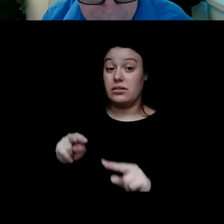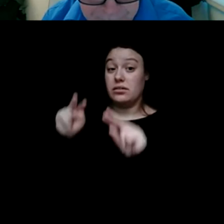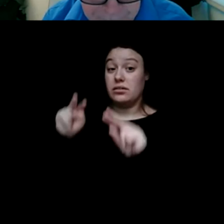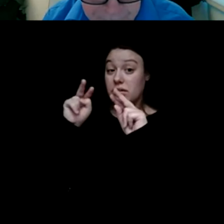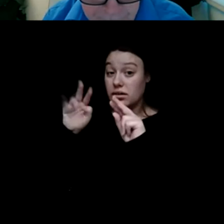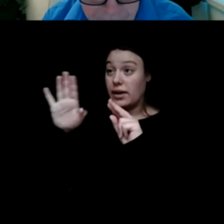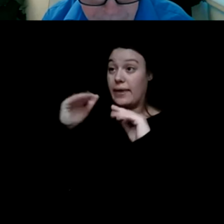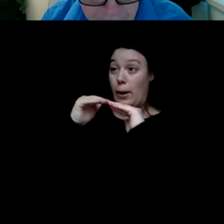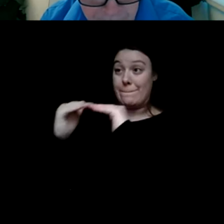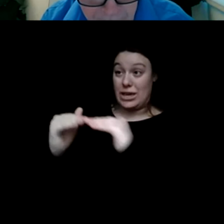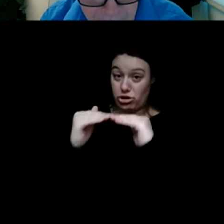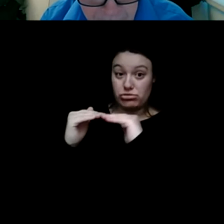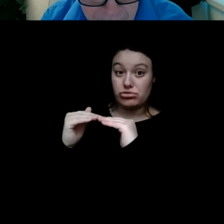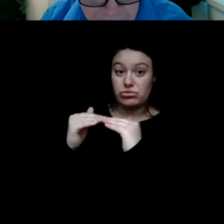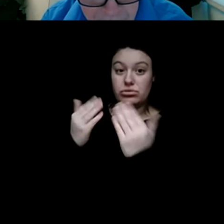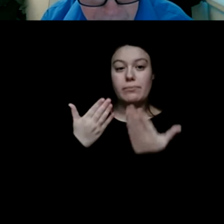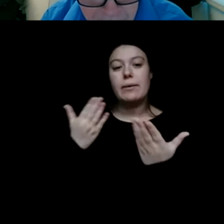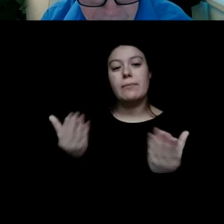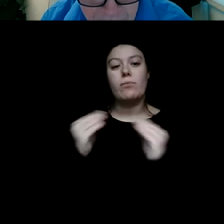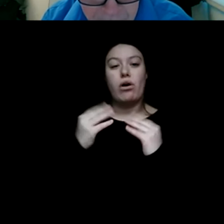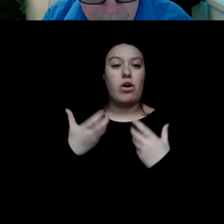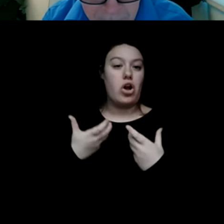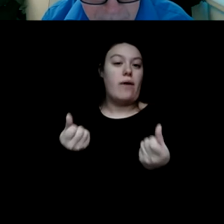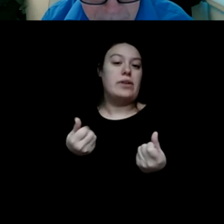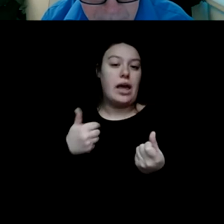confident in getting involved in opportunities.